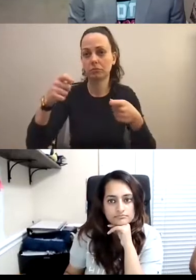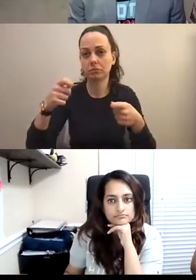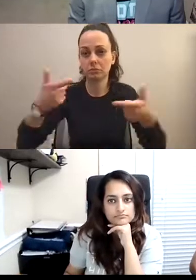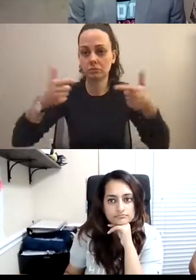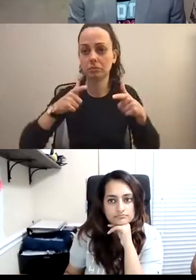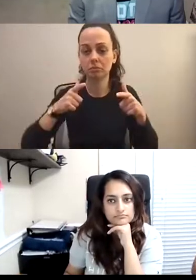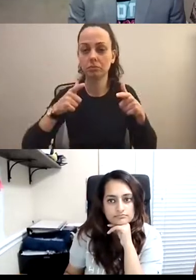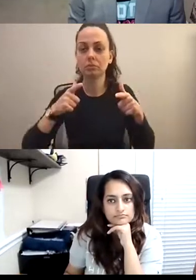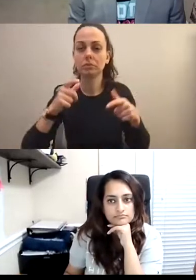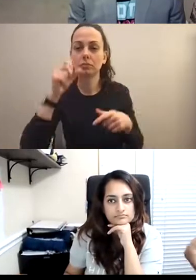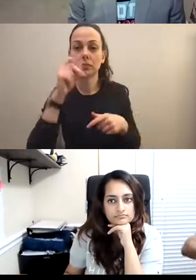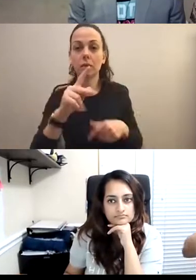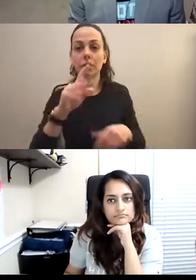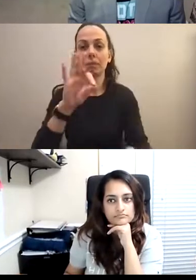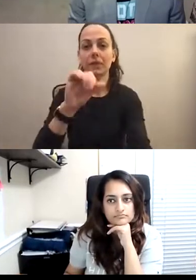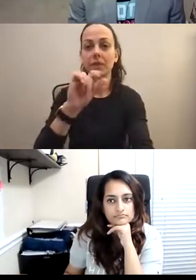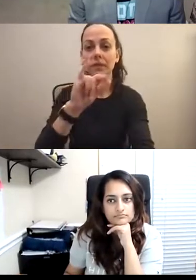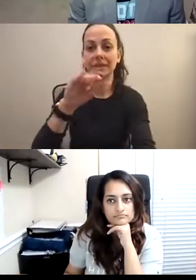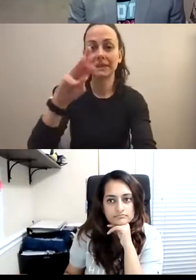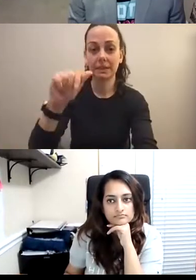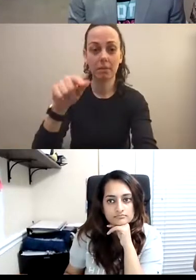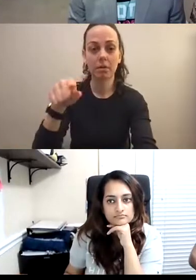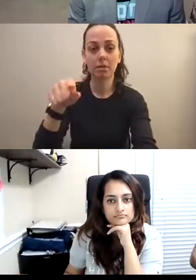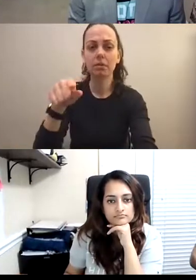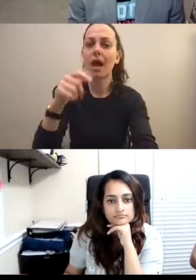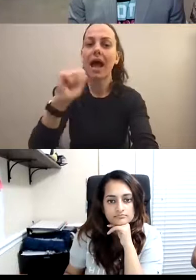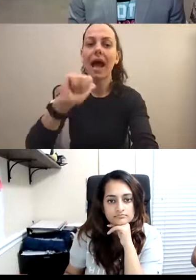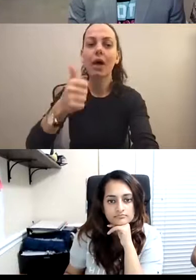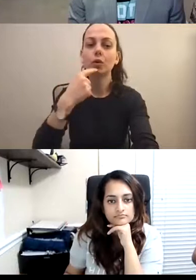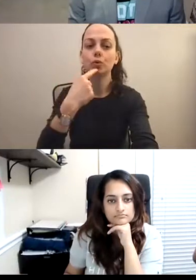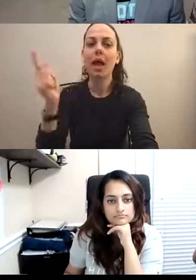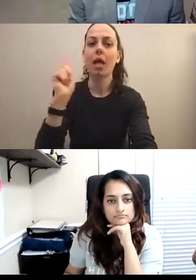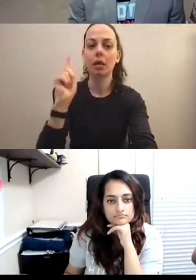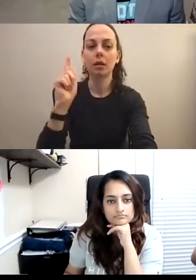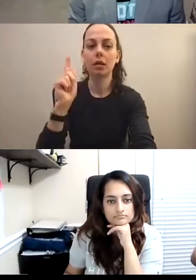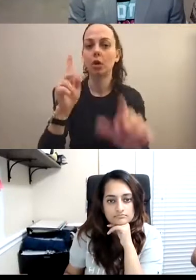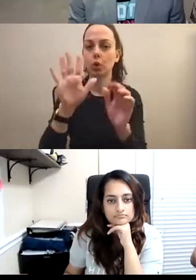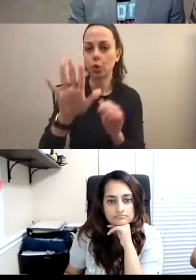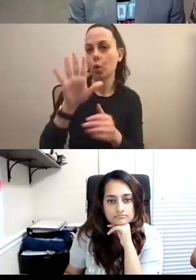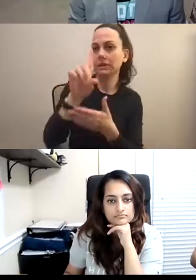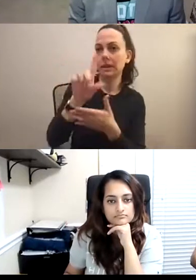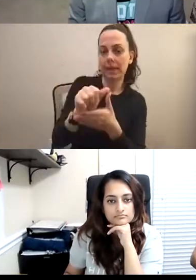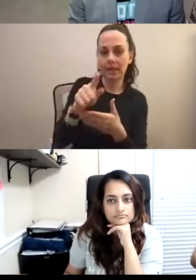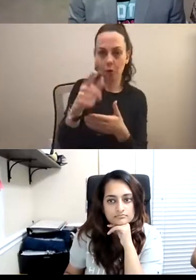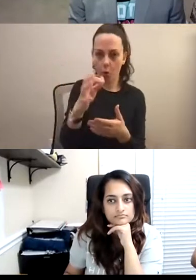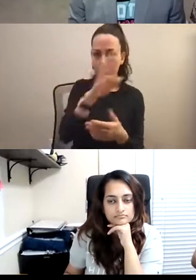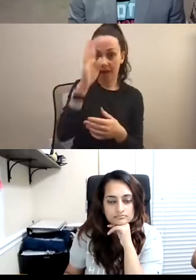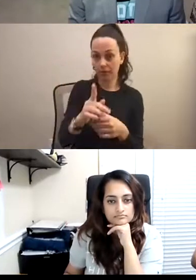What about you, Fatima? How did you disclose your disability, or did you even disclose that you have a